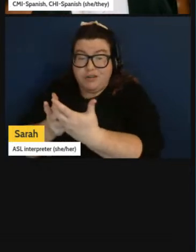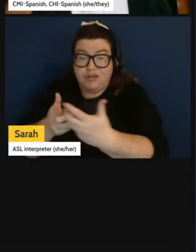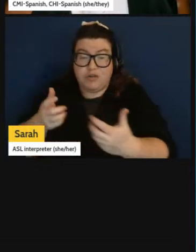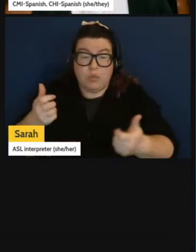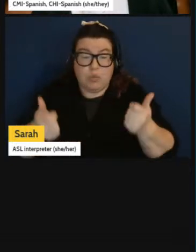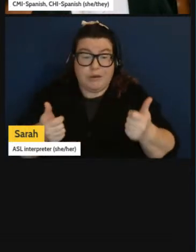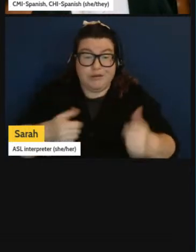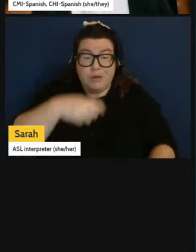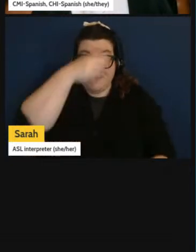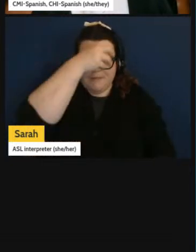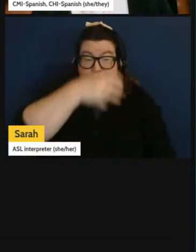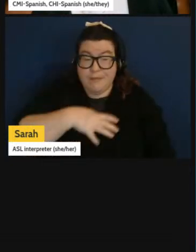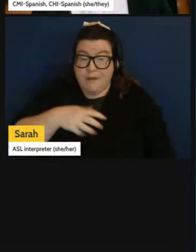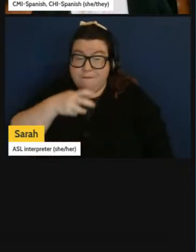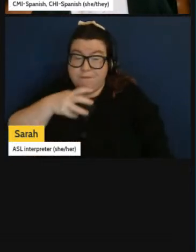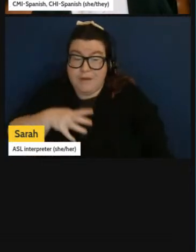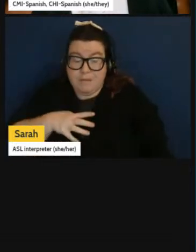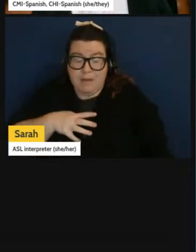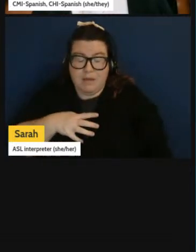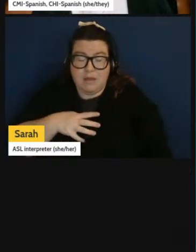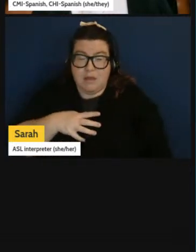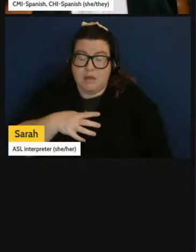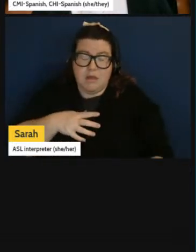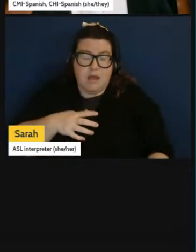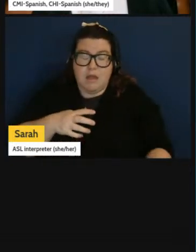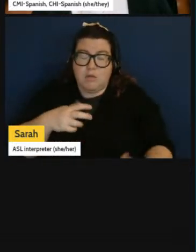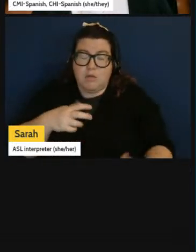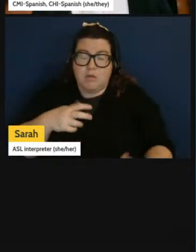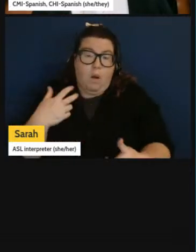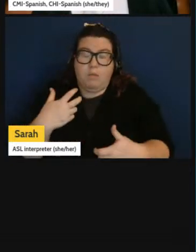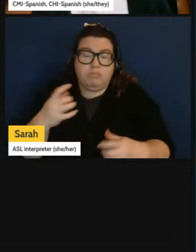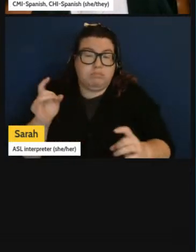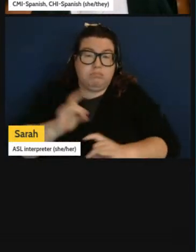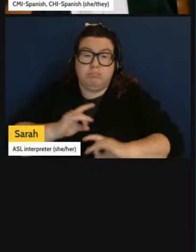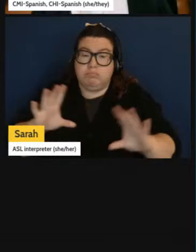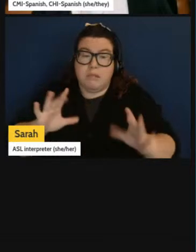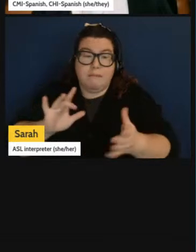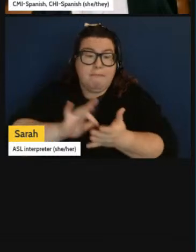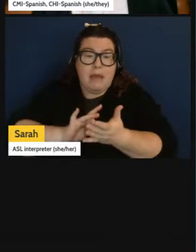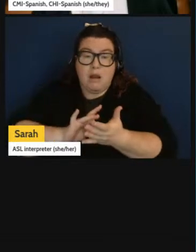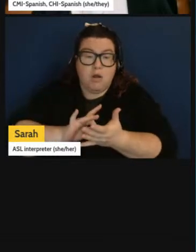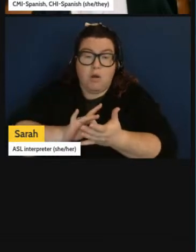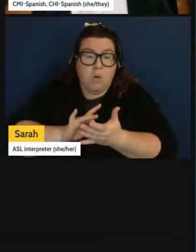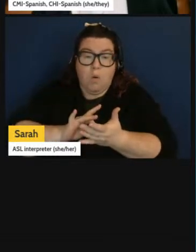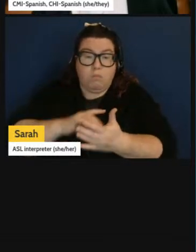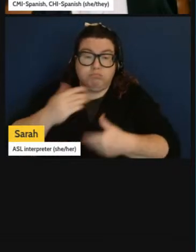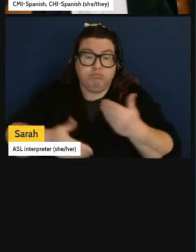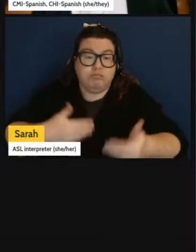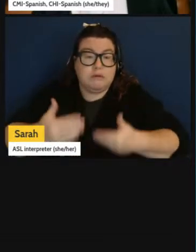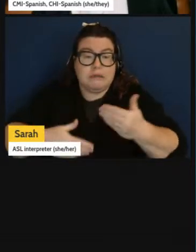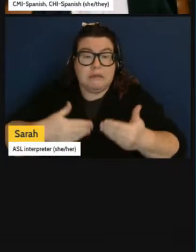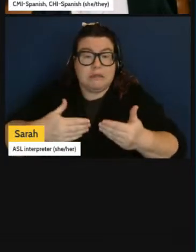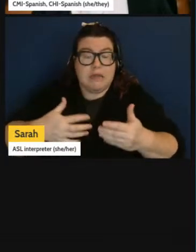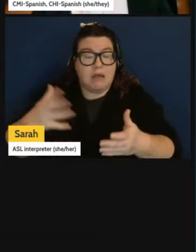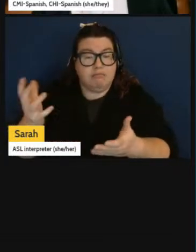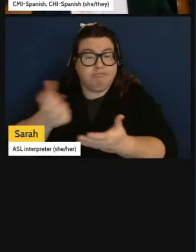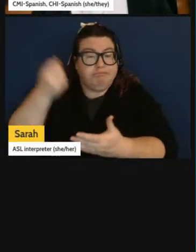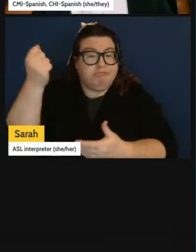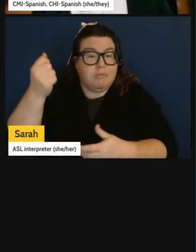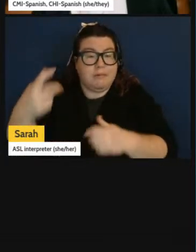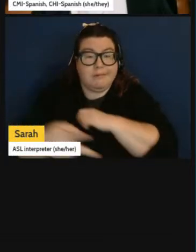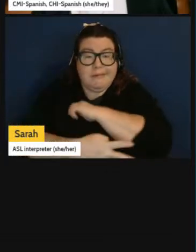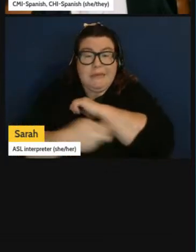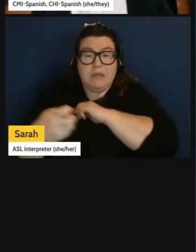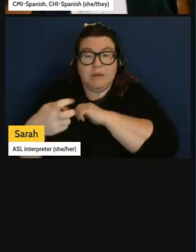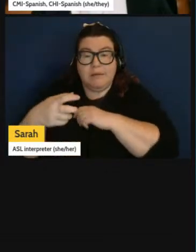female. It's an incredibly harmful medical practice that robs that child of informed consent, often results